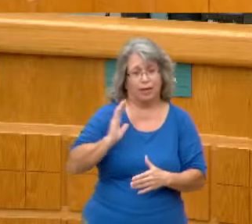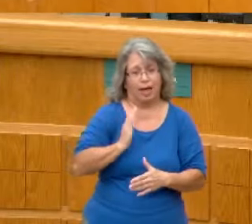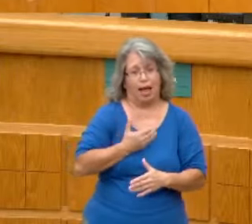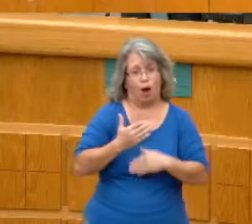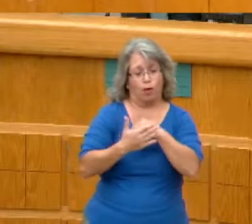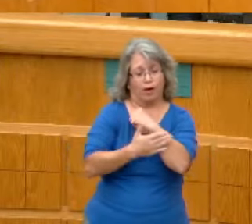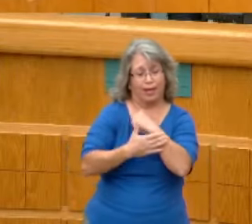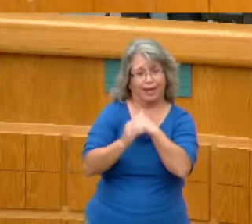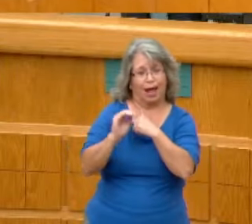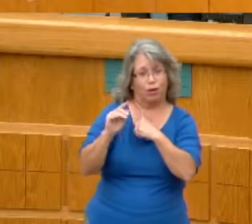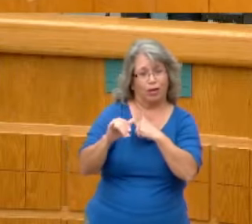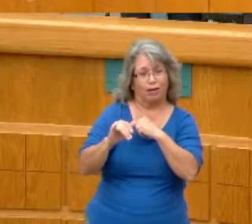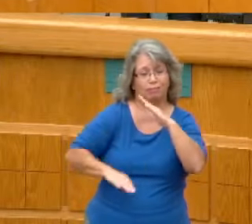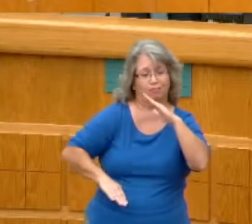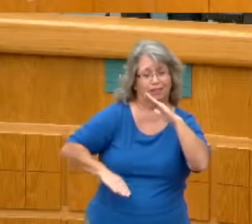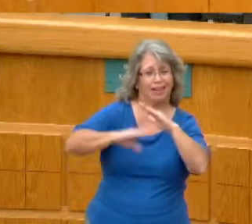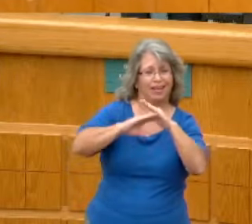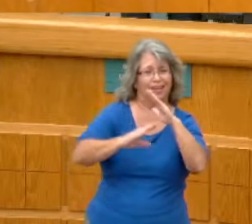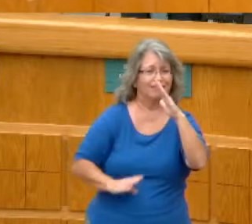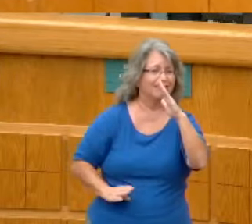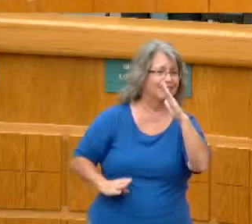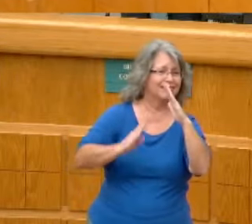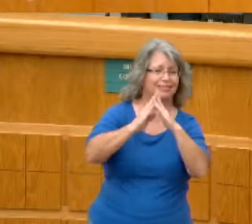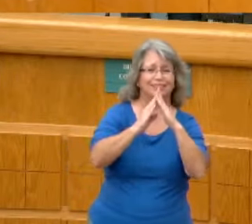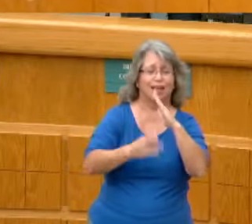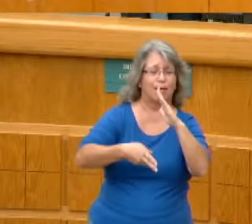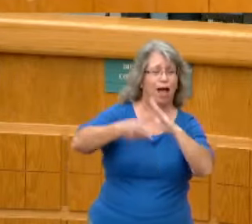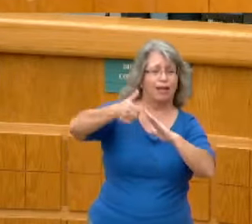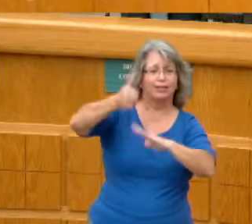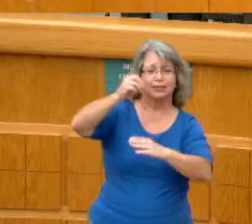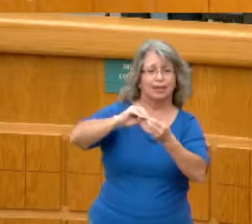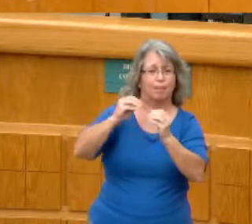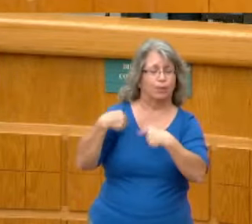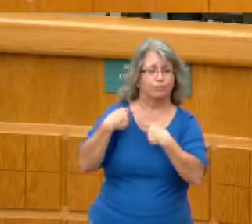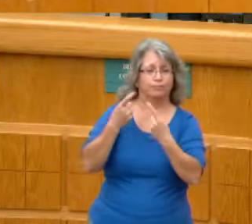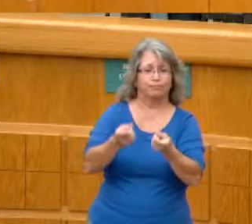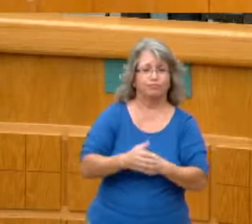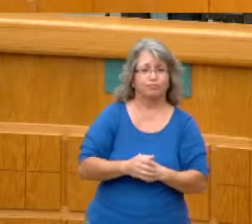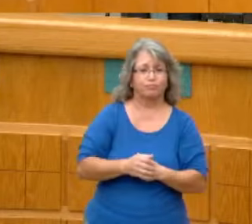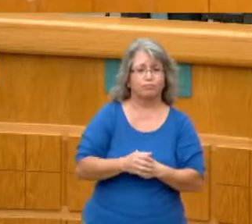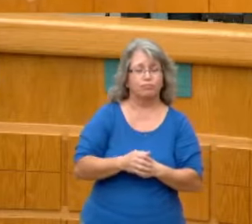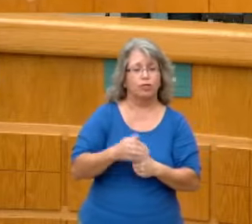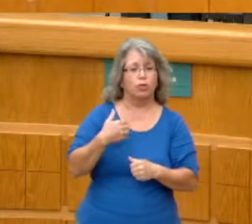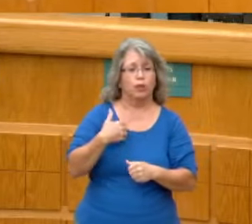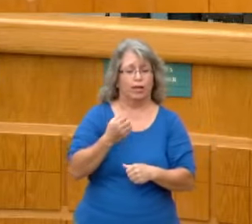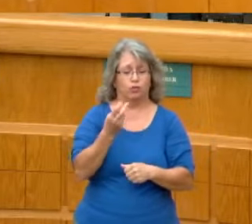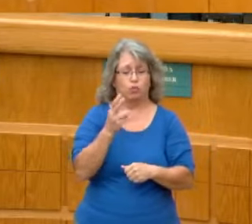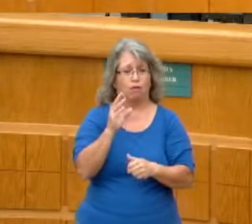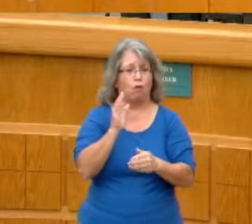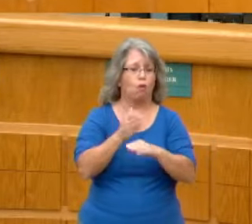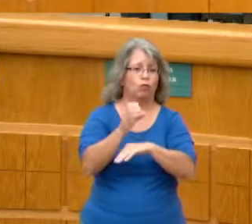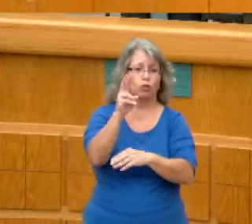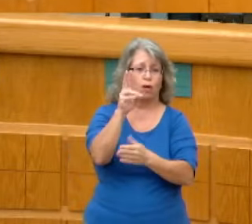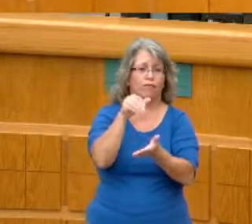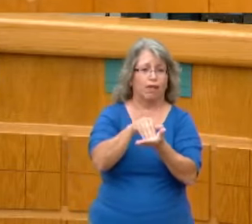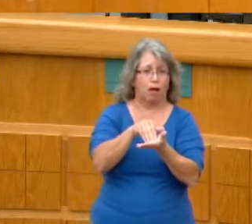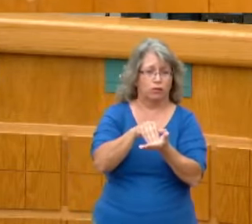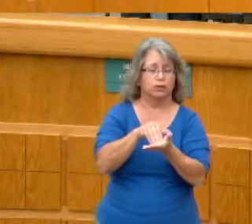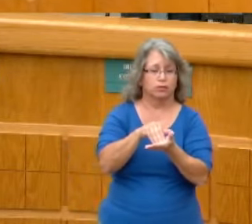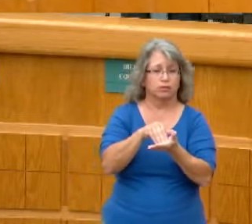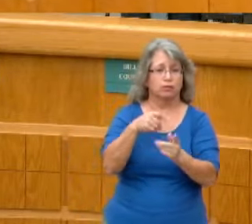August alone, we had 12,000 positive cases. In the first week of this month, we